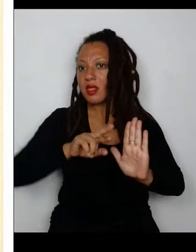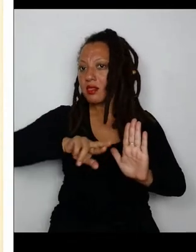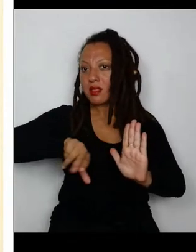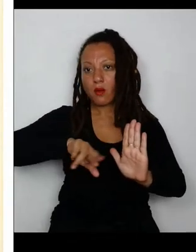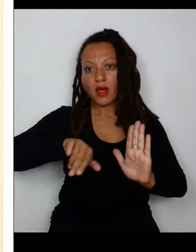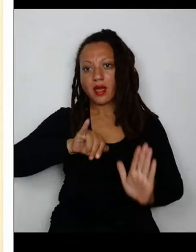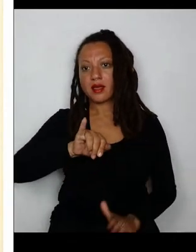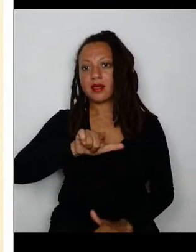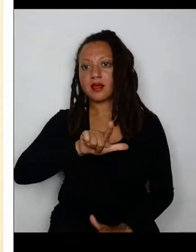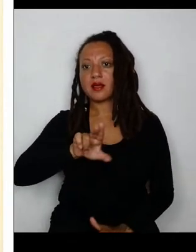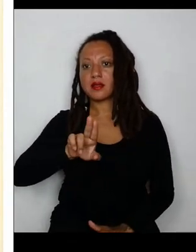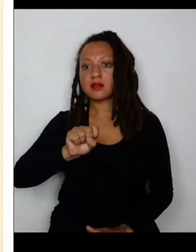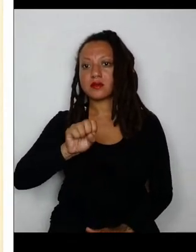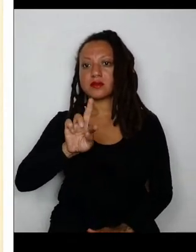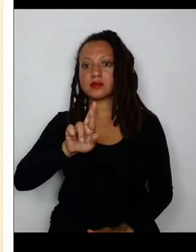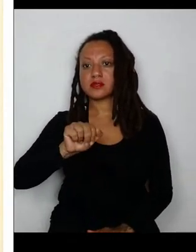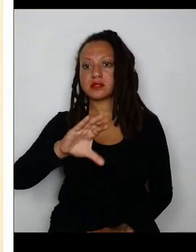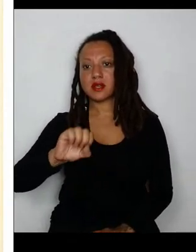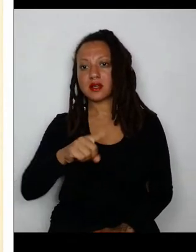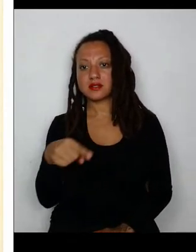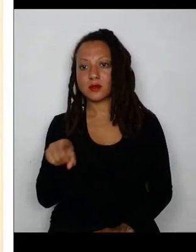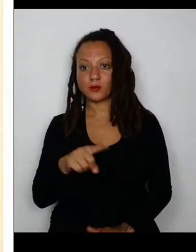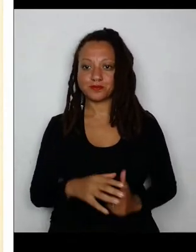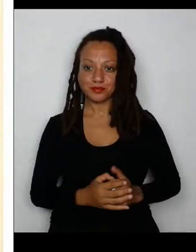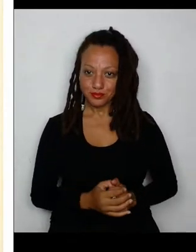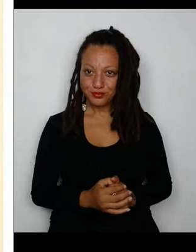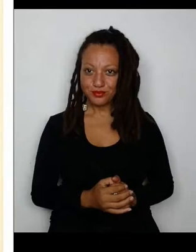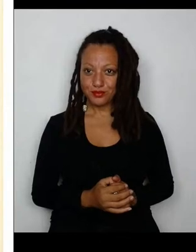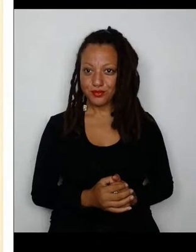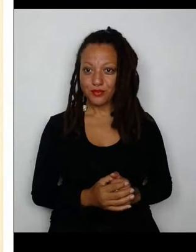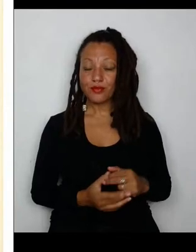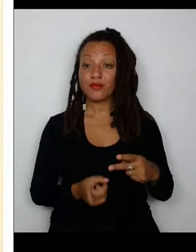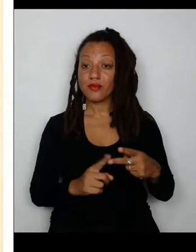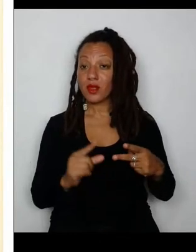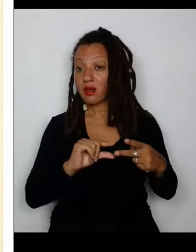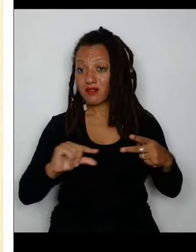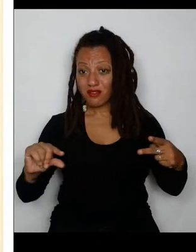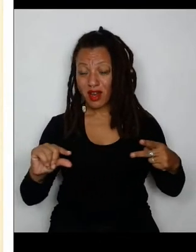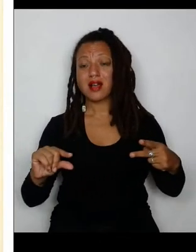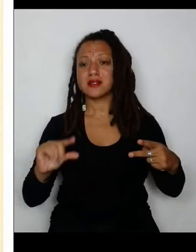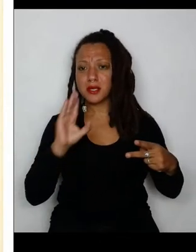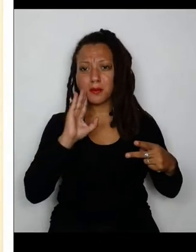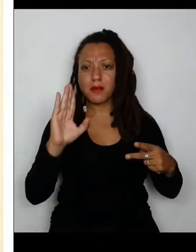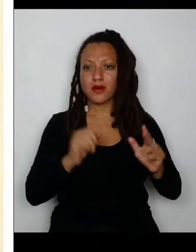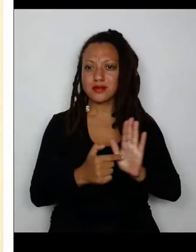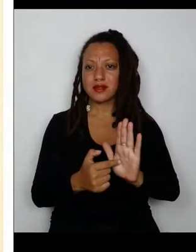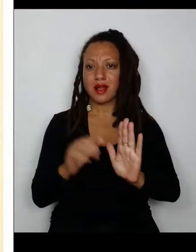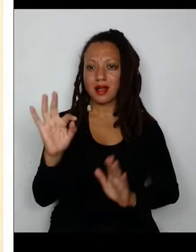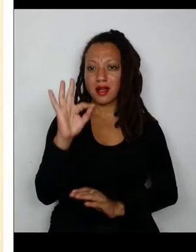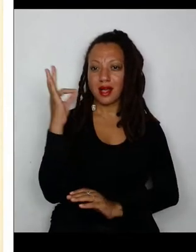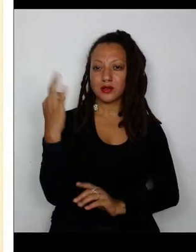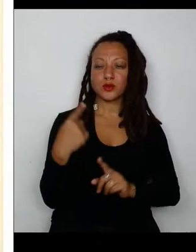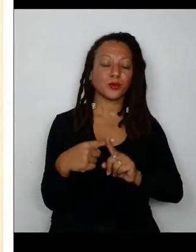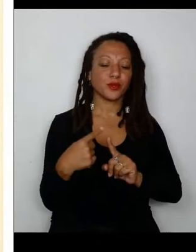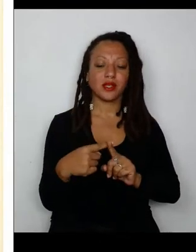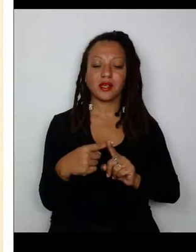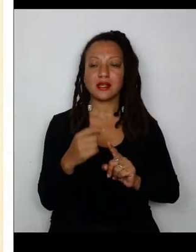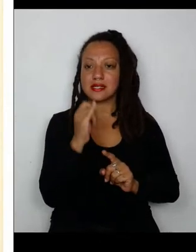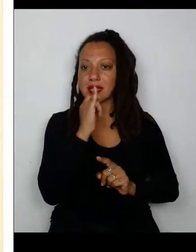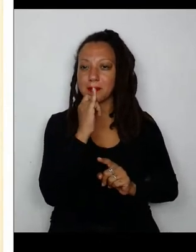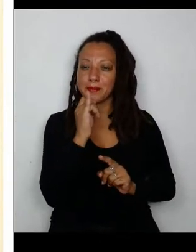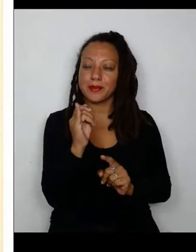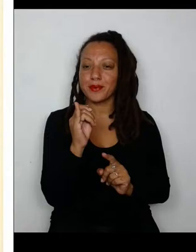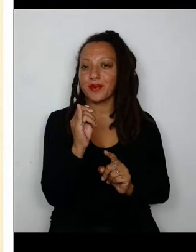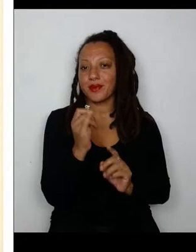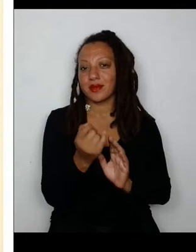another phrase stressing haphazard structure the claim to be writing partly for relaxation partly to